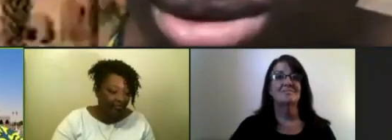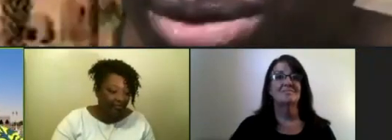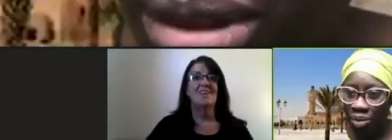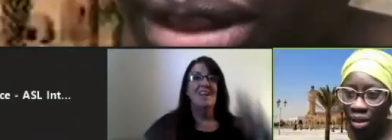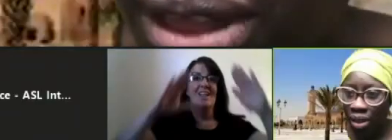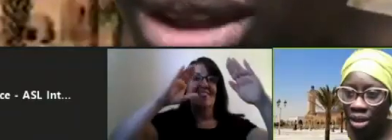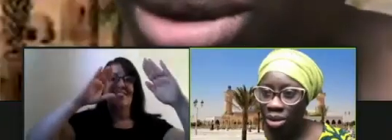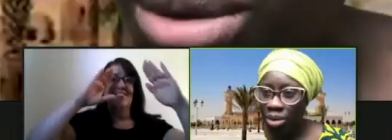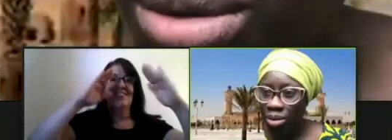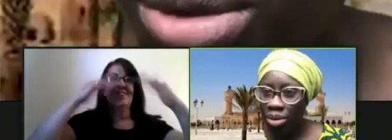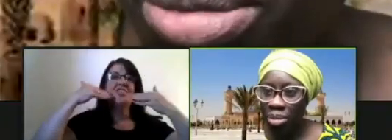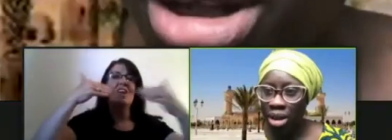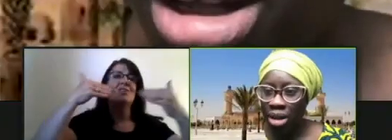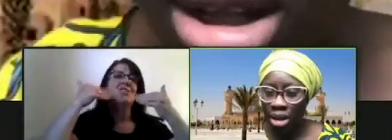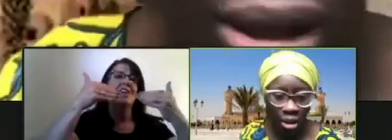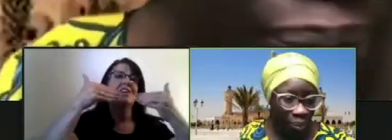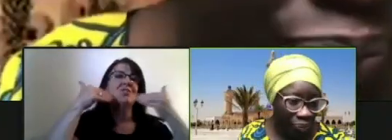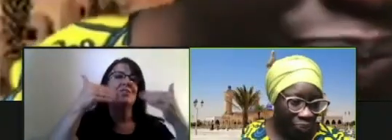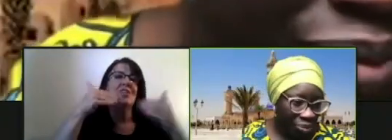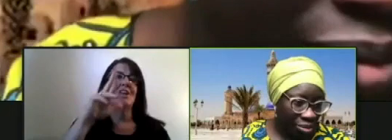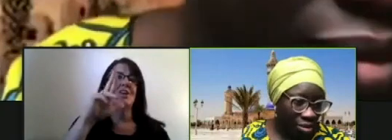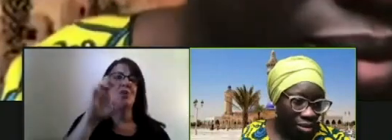you. Thank you, Rima.